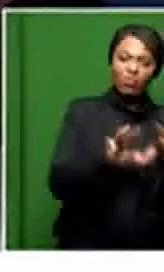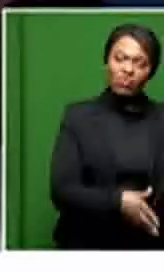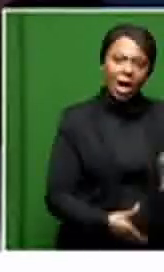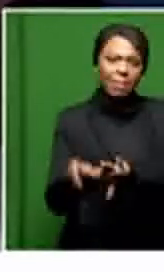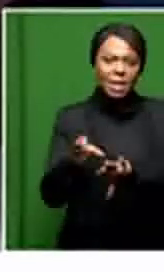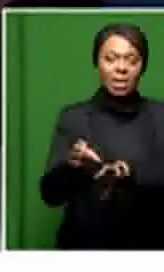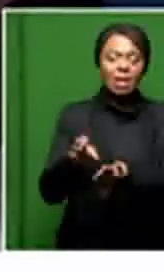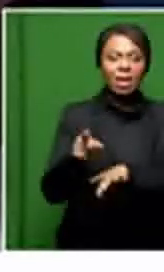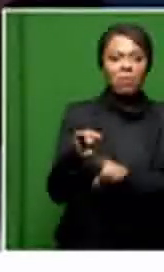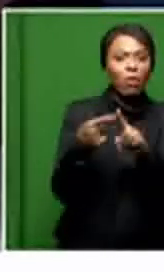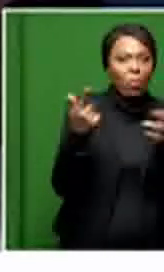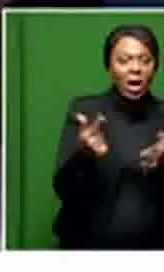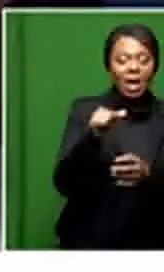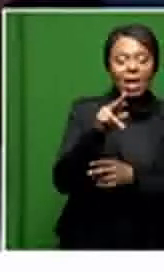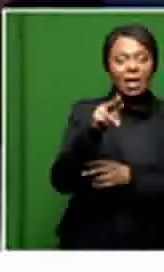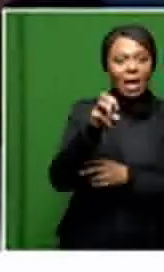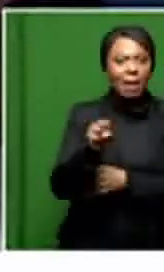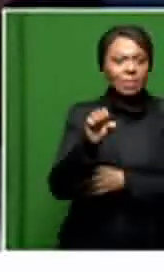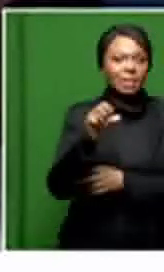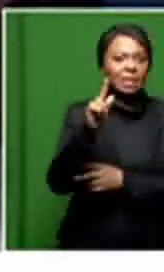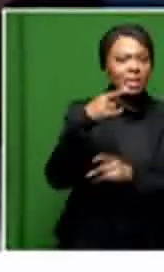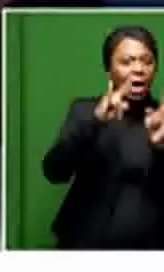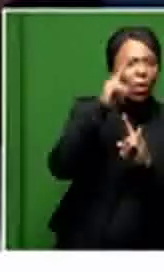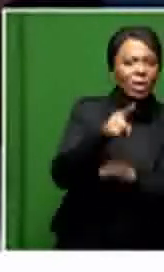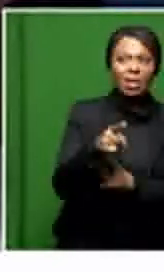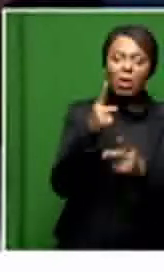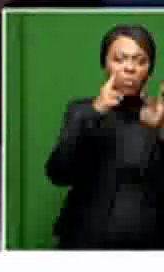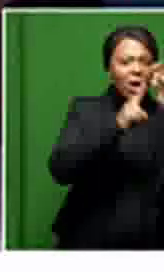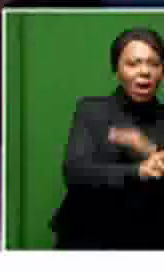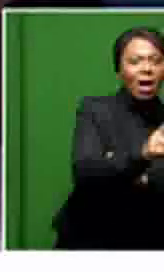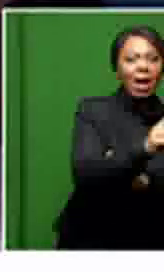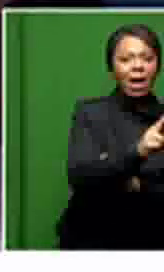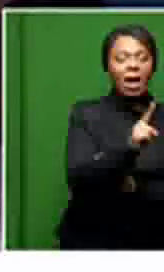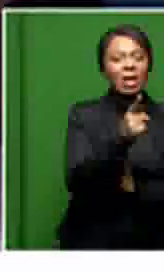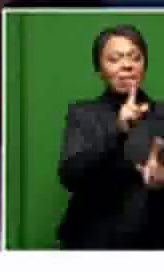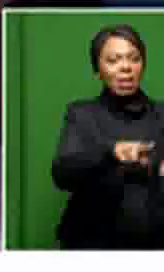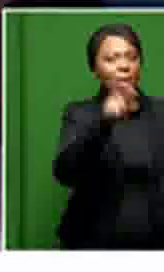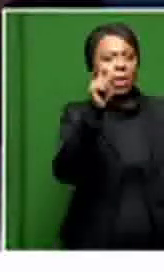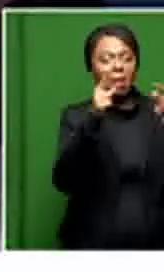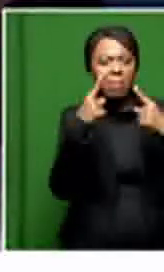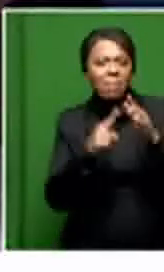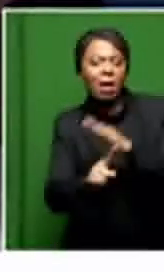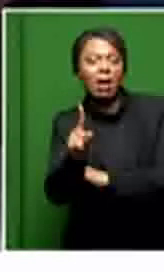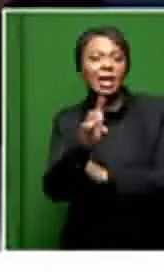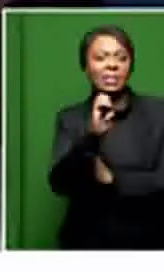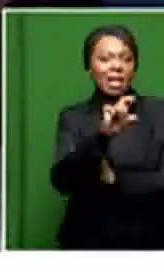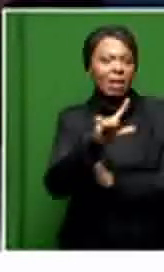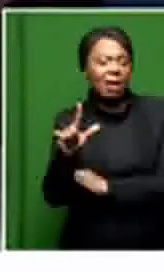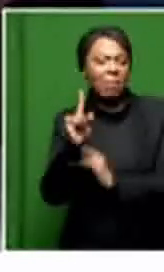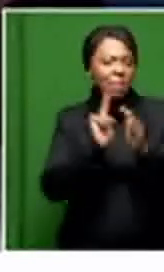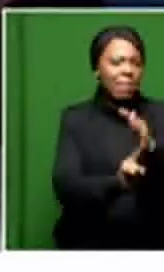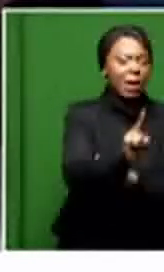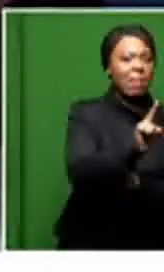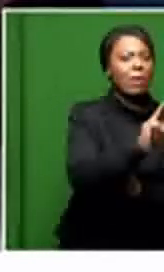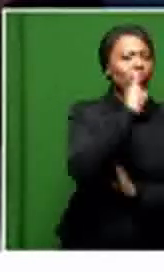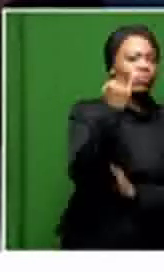then Grahamstown. He goes to East London, he goes to Cape Town, he goes to Johannesburg, and he's building rugby teams, he's joining rugby teams.